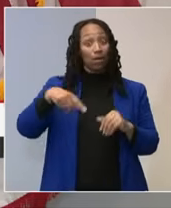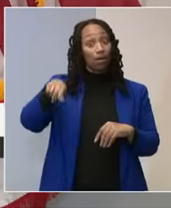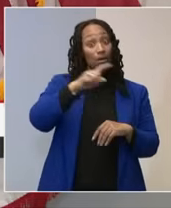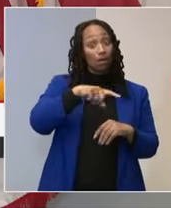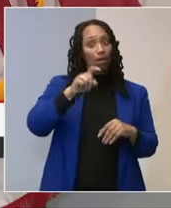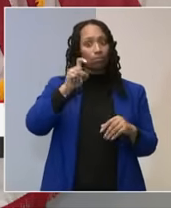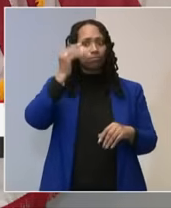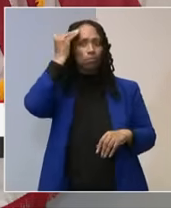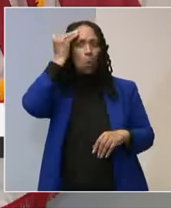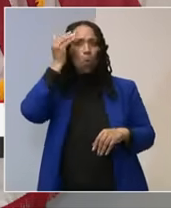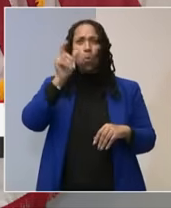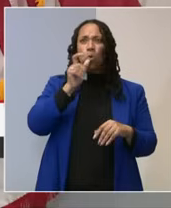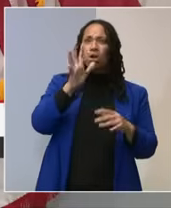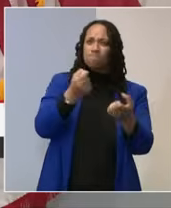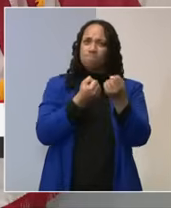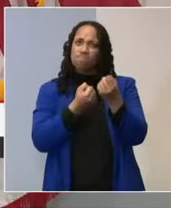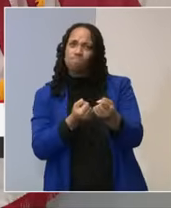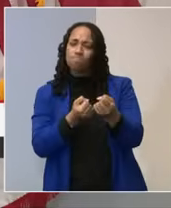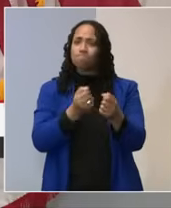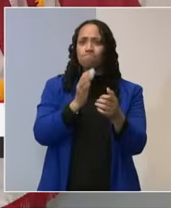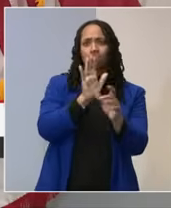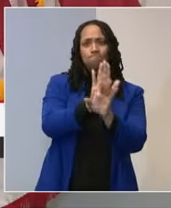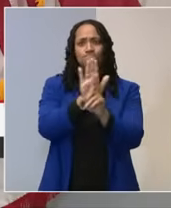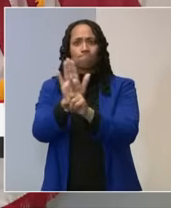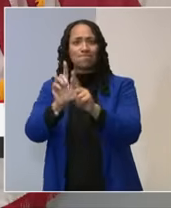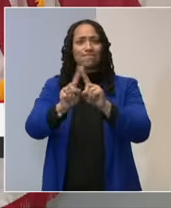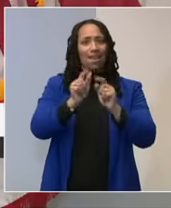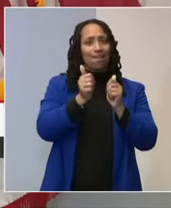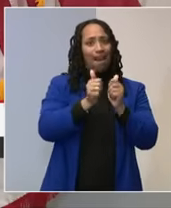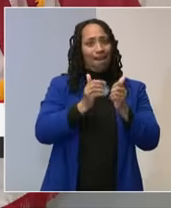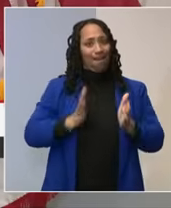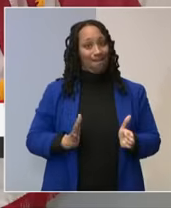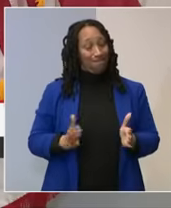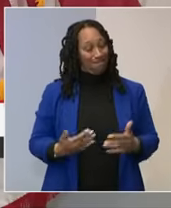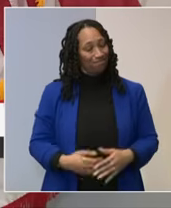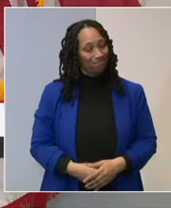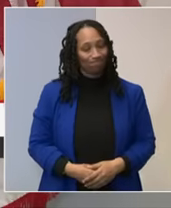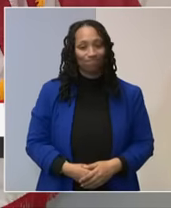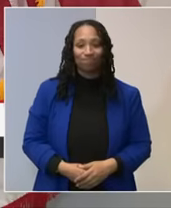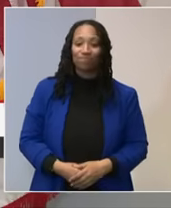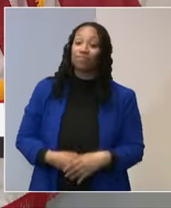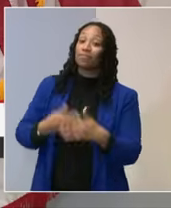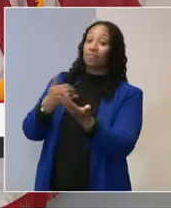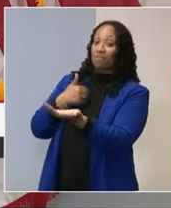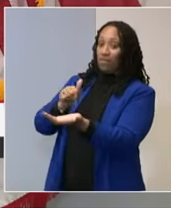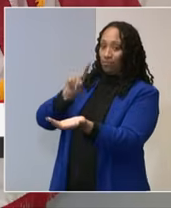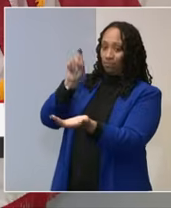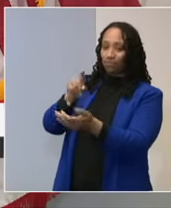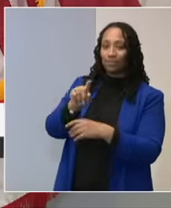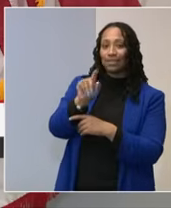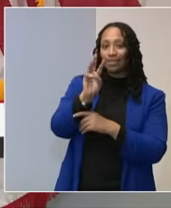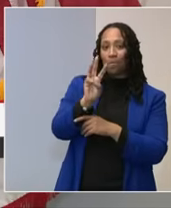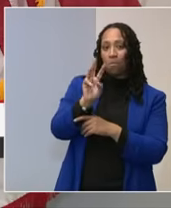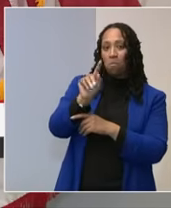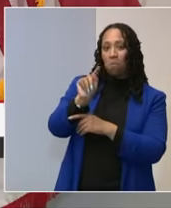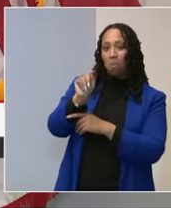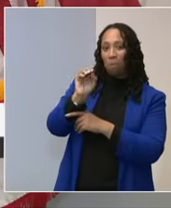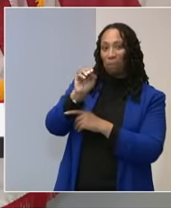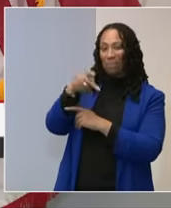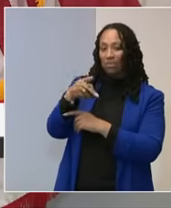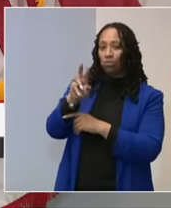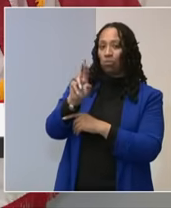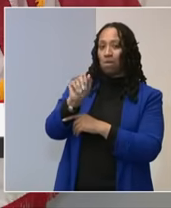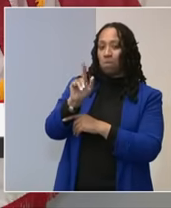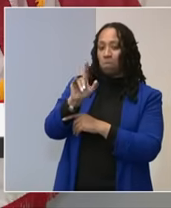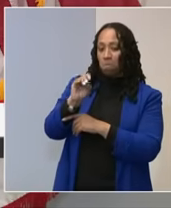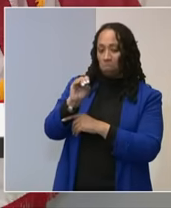Yes. Hi, Kate. Well, given the unique structure of the district and this current administration, what would be